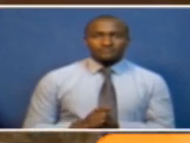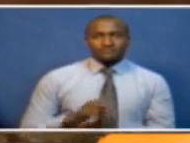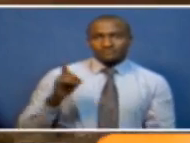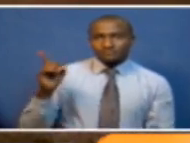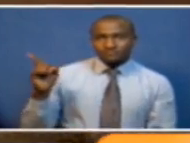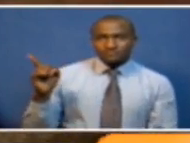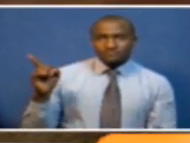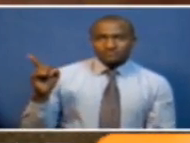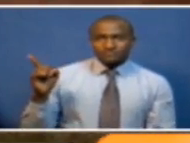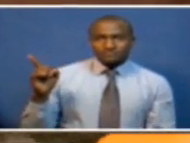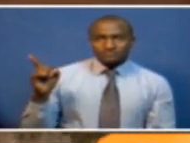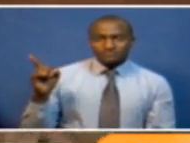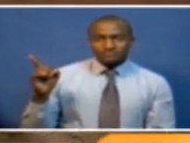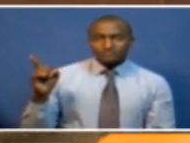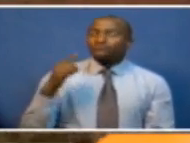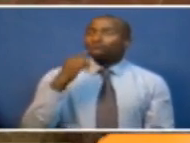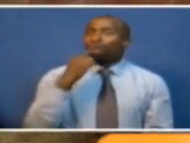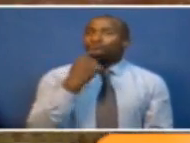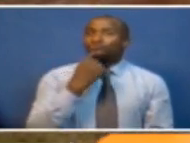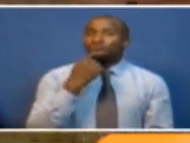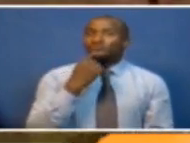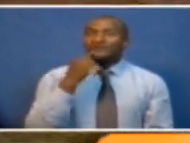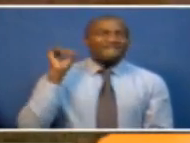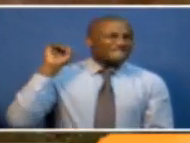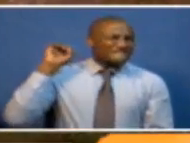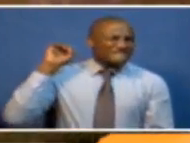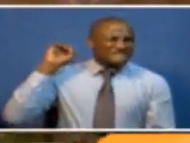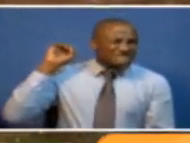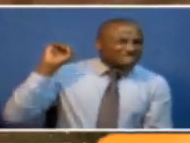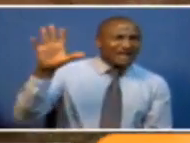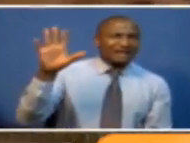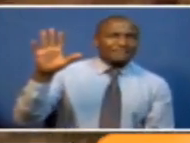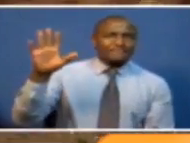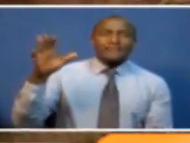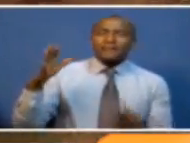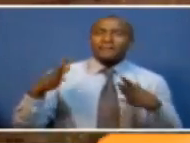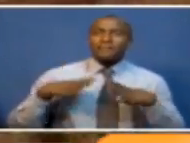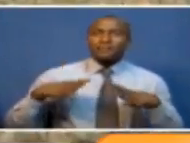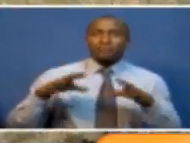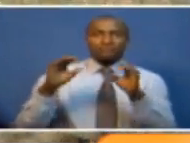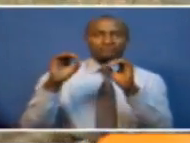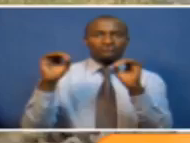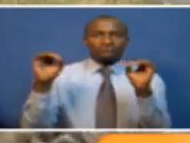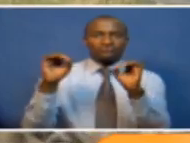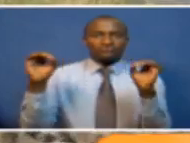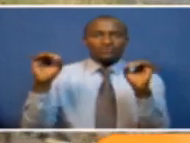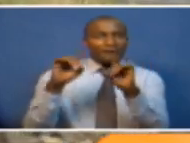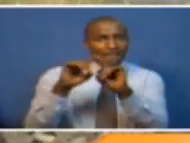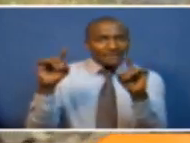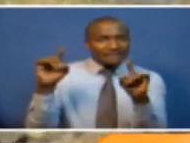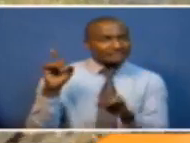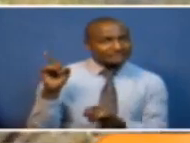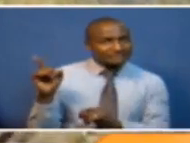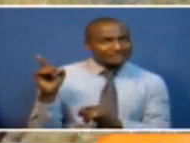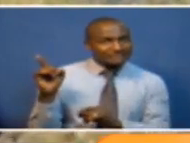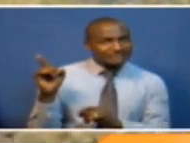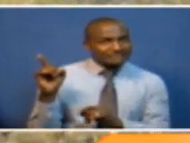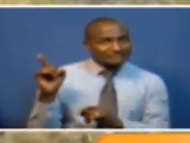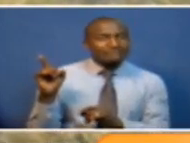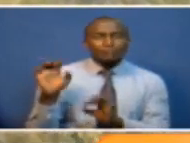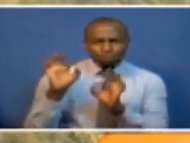tiny corner of Kenya, far from the maddening crowds, lies a treasure literally waiting to be